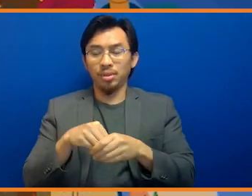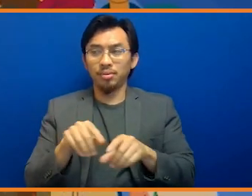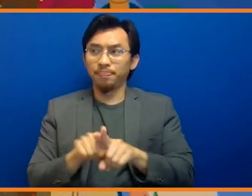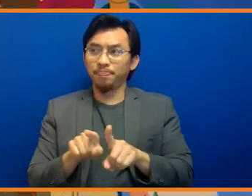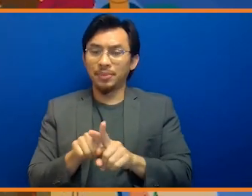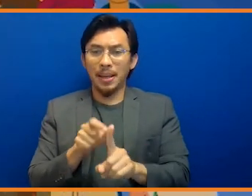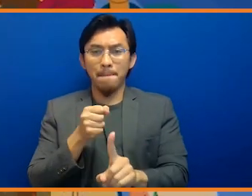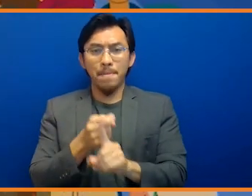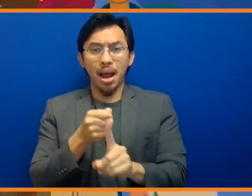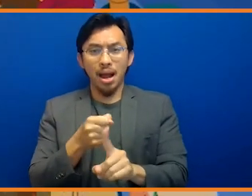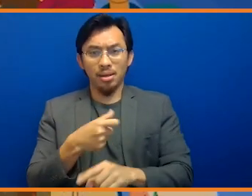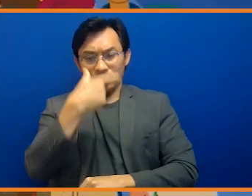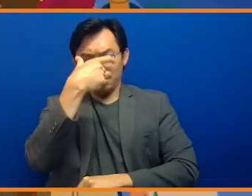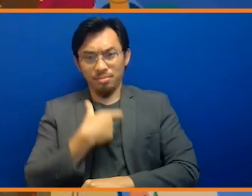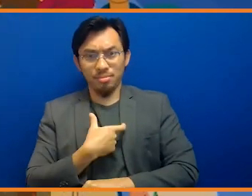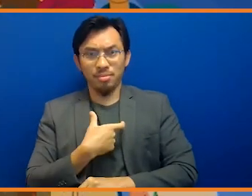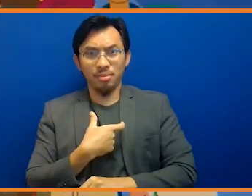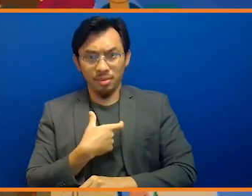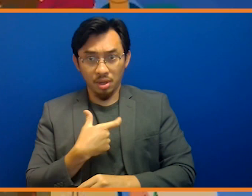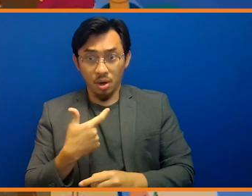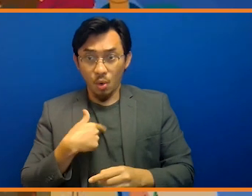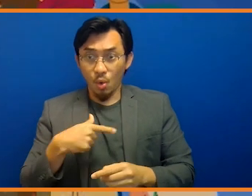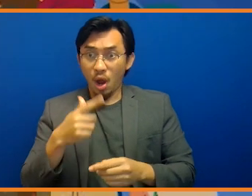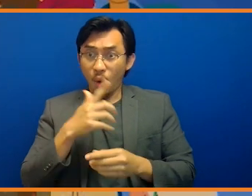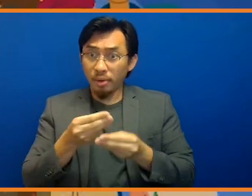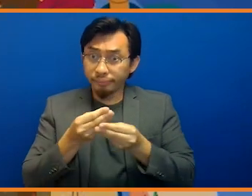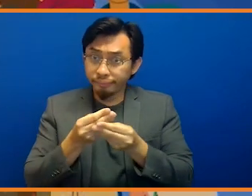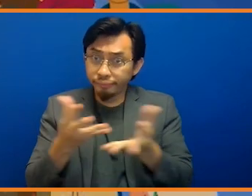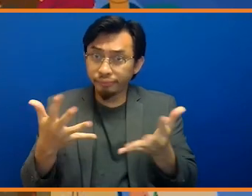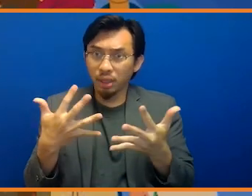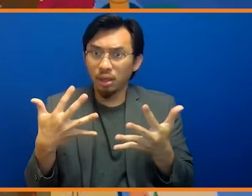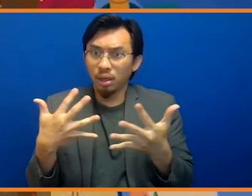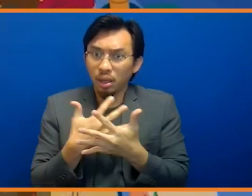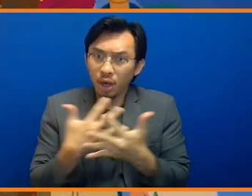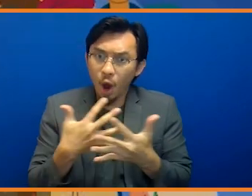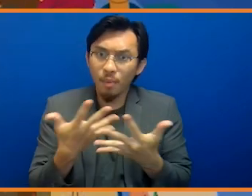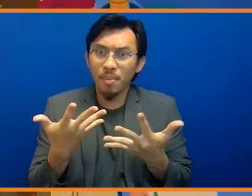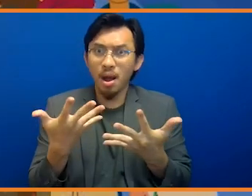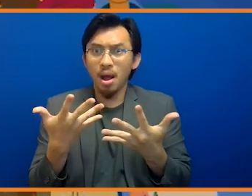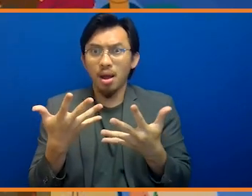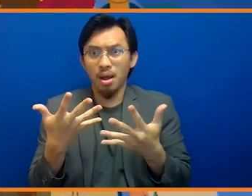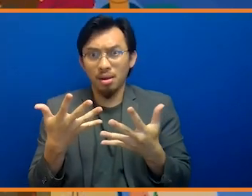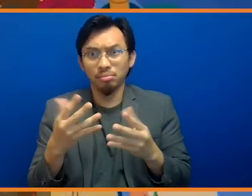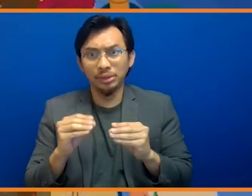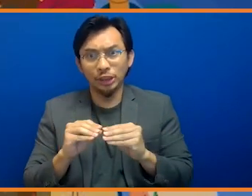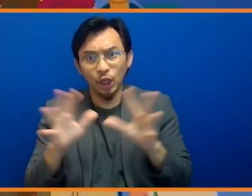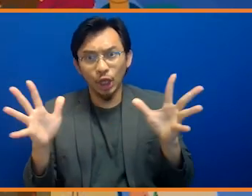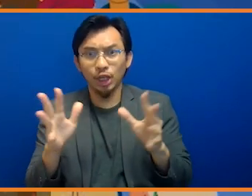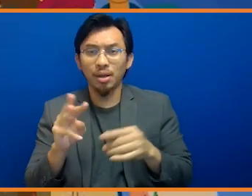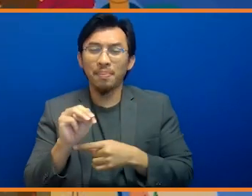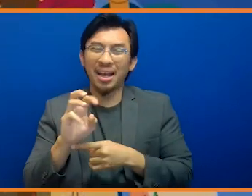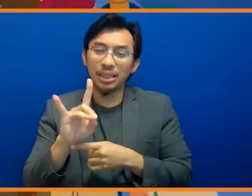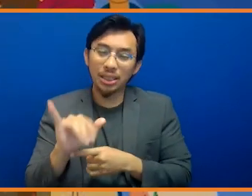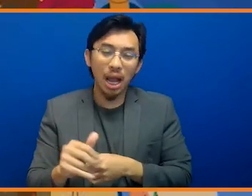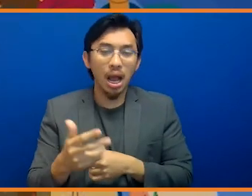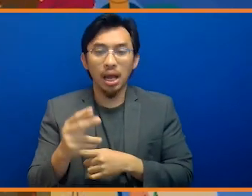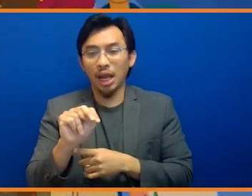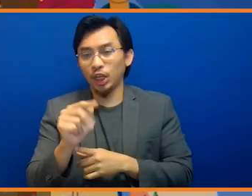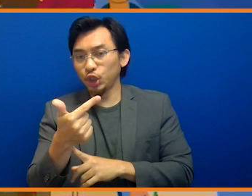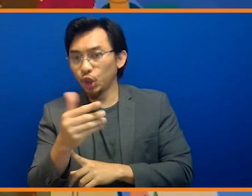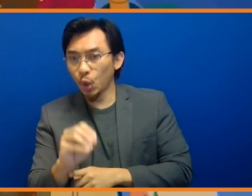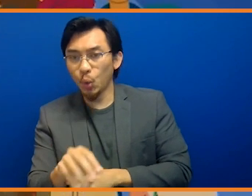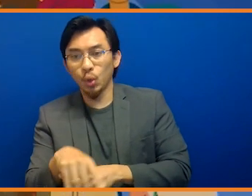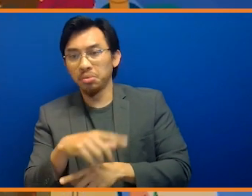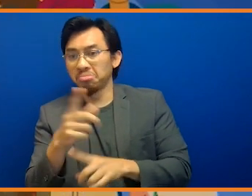people, because we're gonna delivering their raw trauma in this media, and of course NGO and other